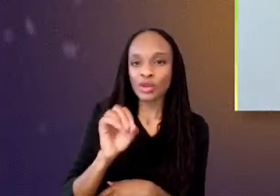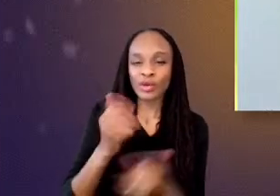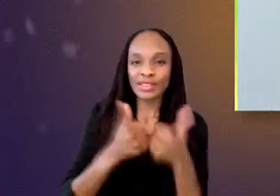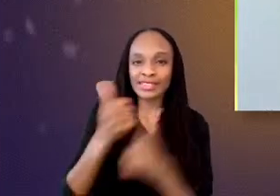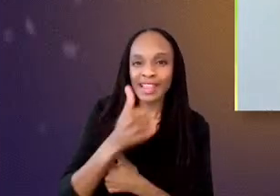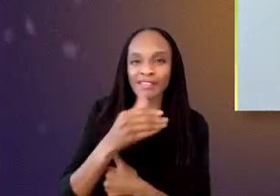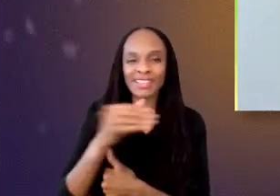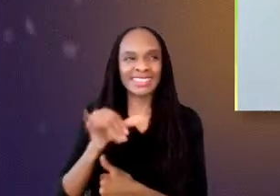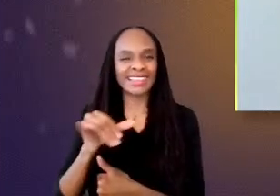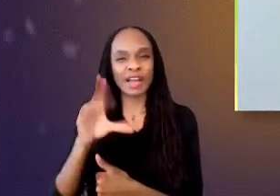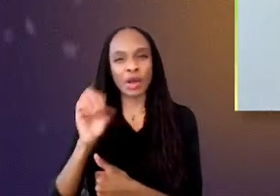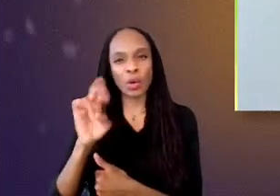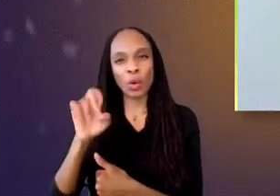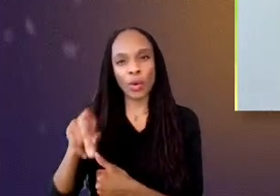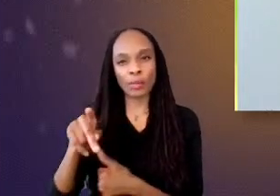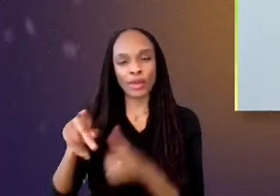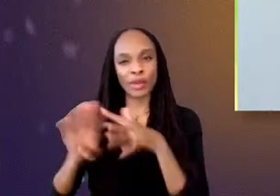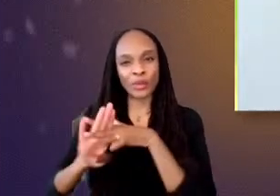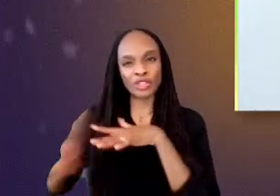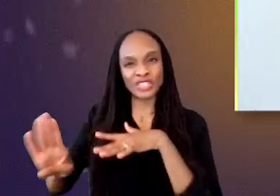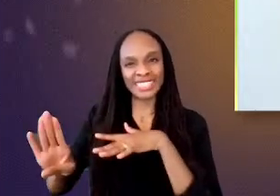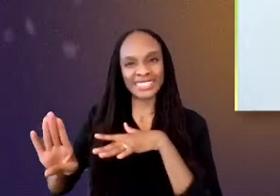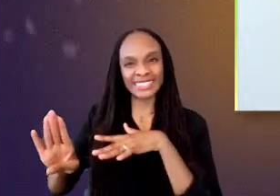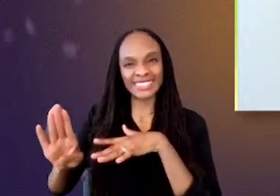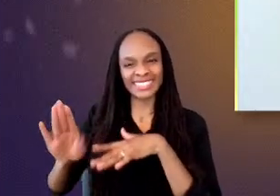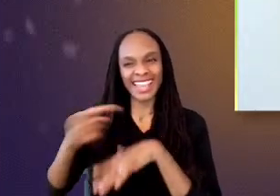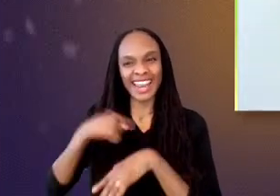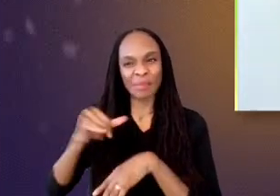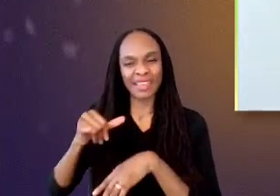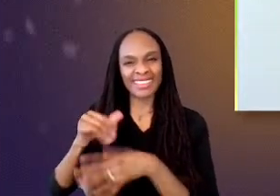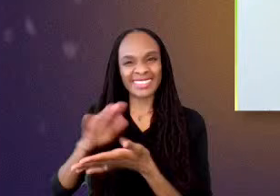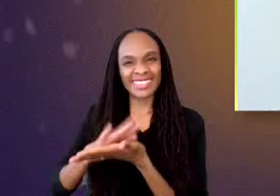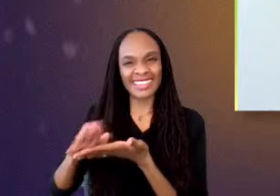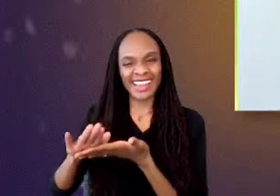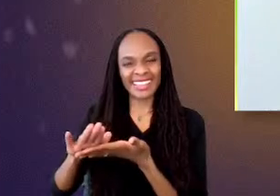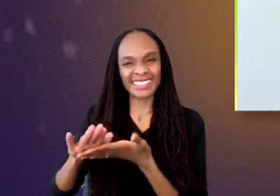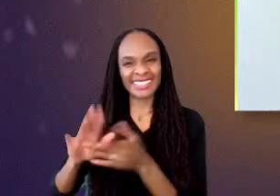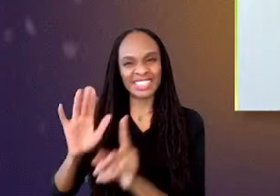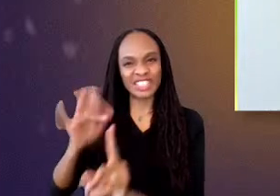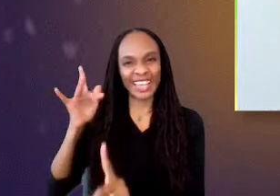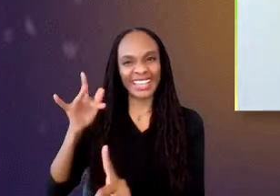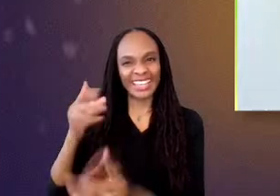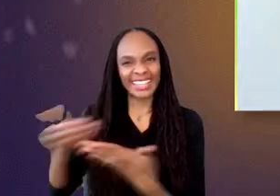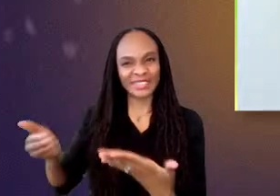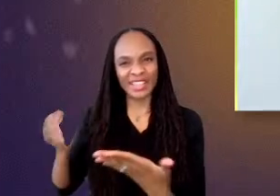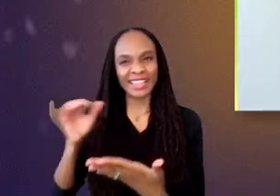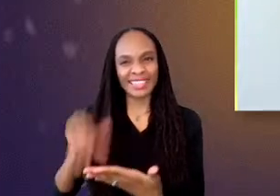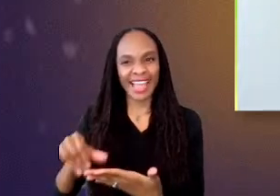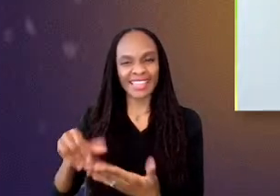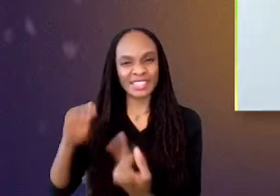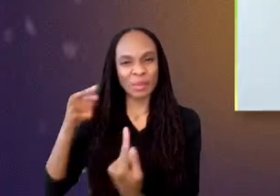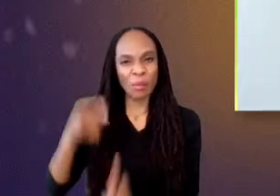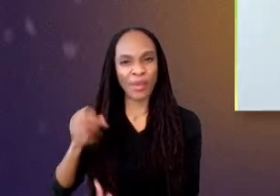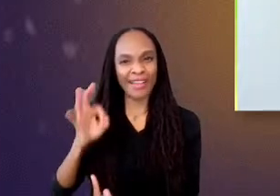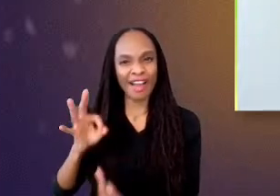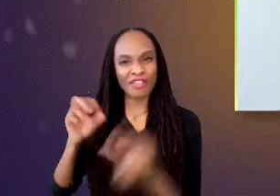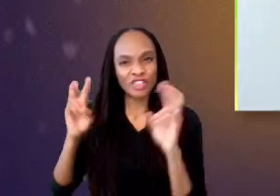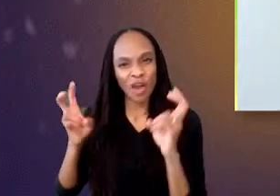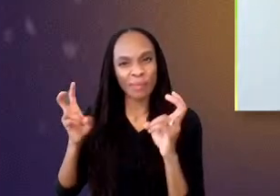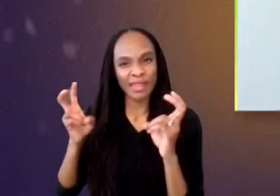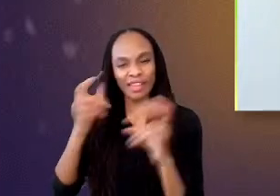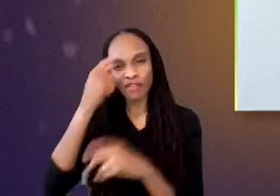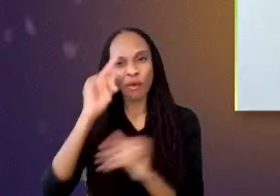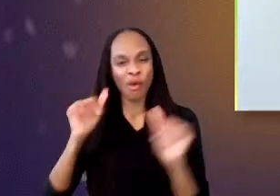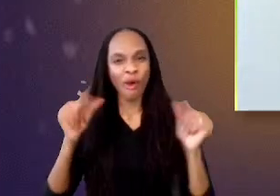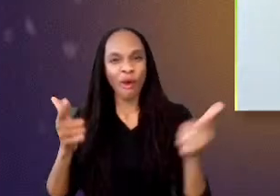corporate retreat. And I just happen to be sort of like the nice shiny object that's like the point of topic for all of